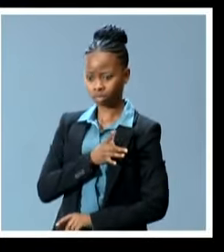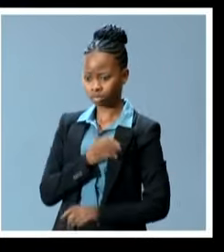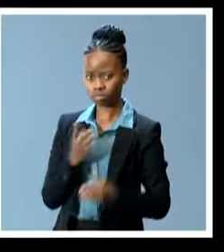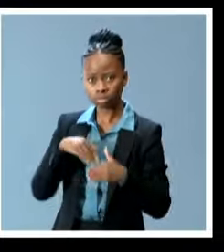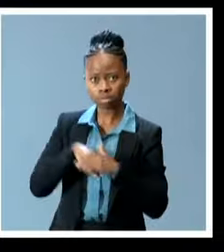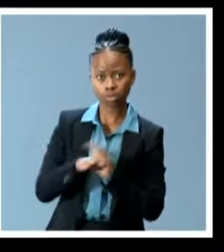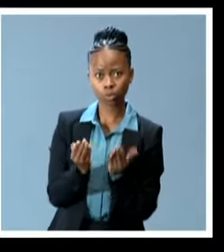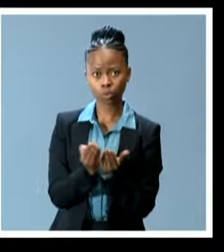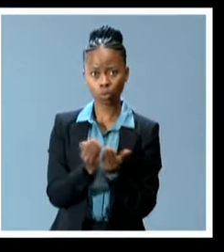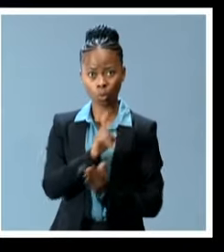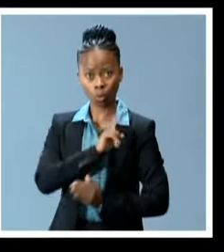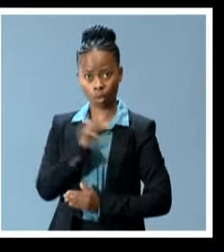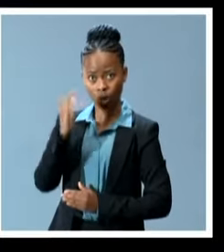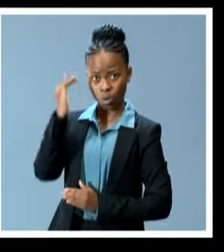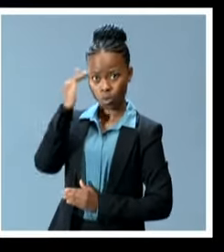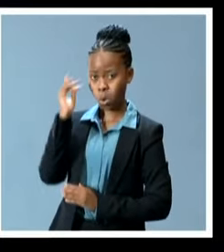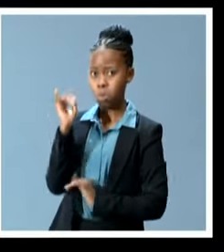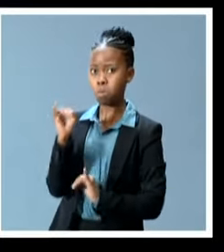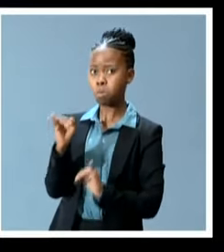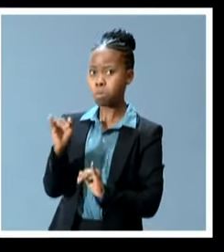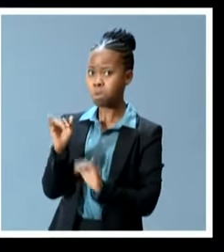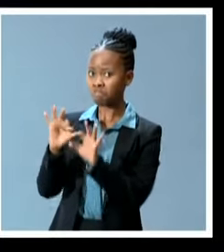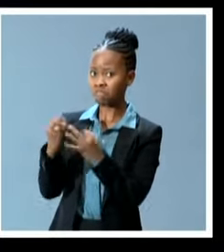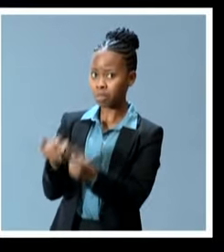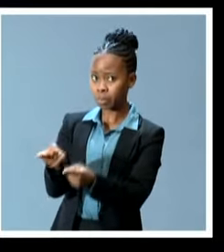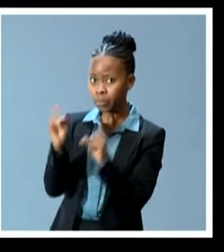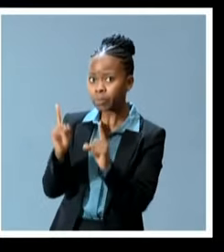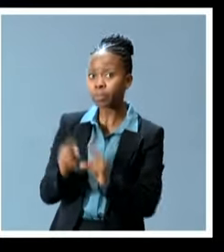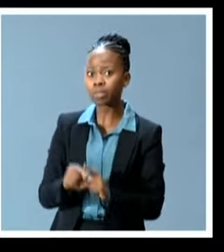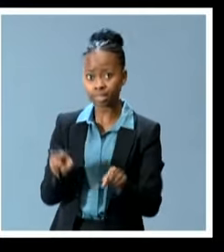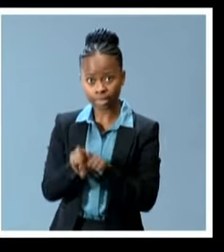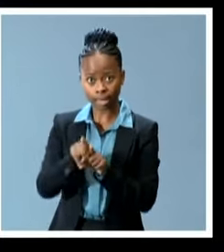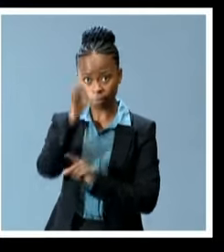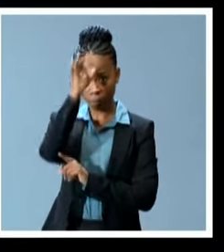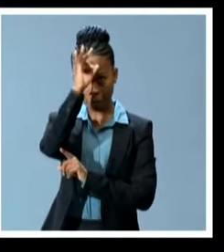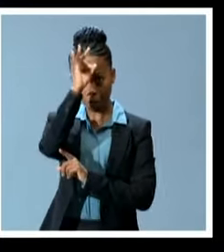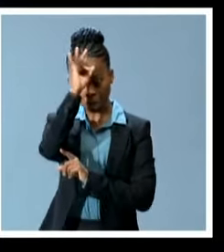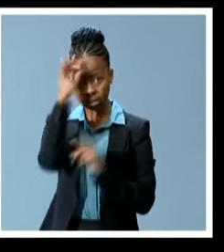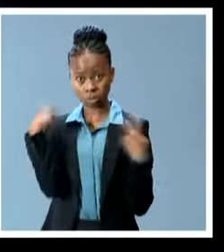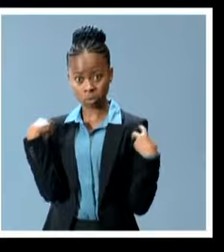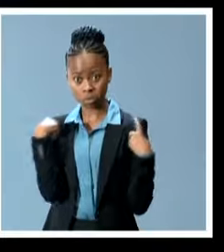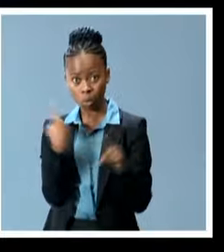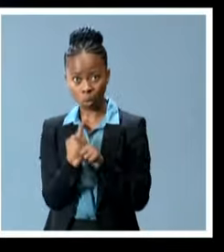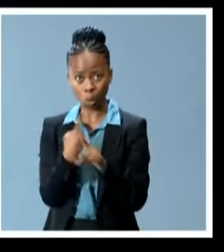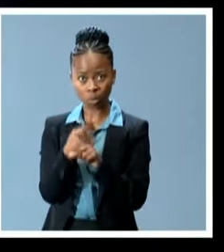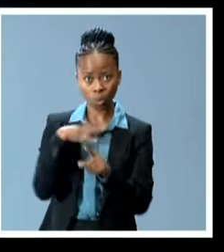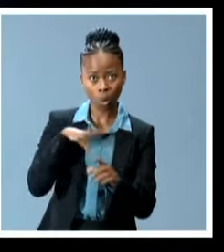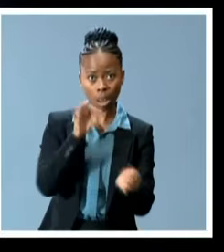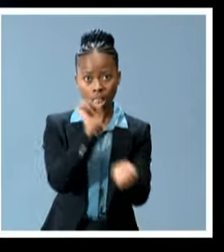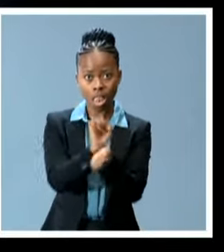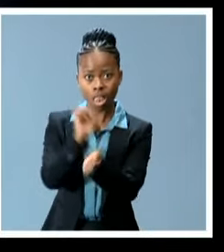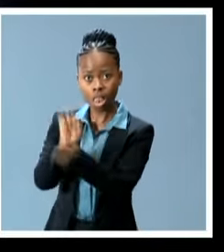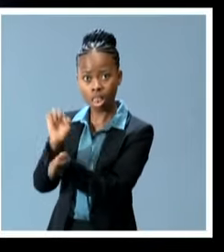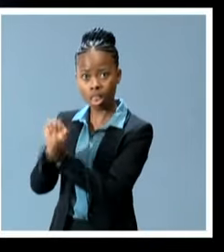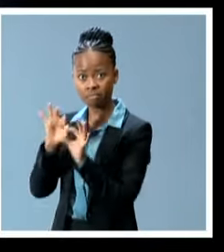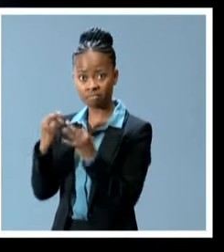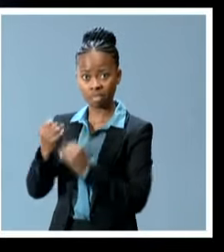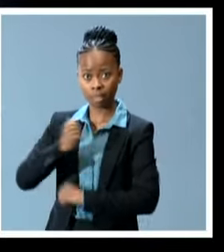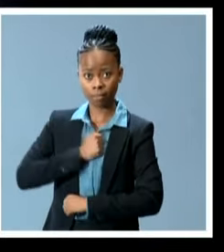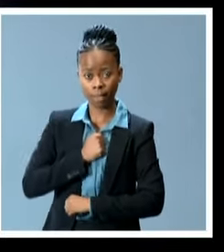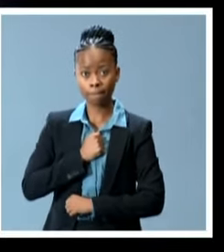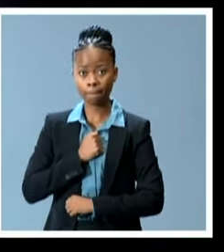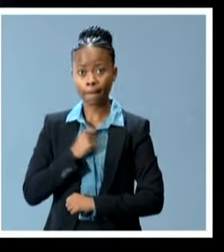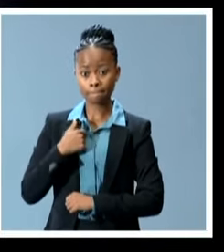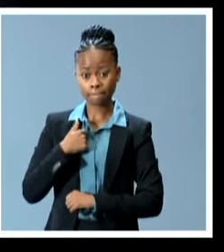or two had already experienced, you know, harassment from the security police for having us there. Then we had to use, you know, we changed our surnames, and my